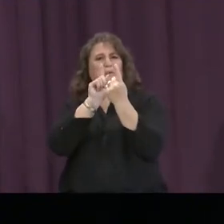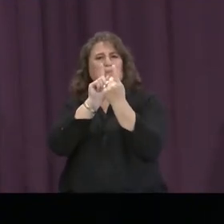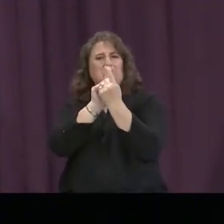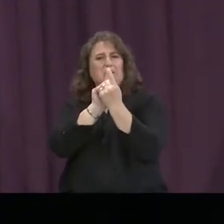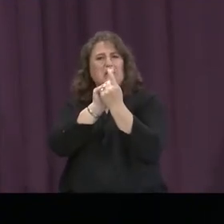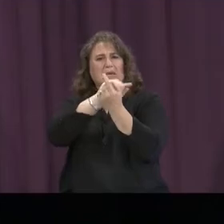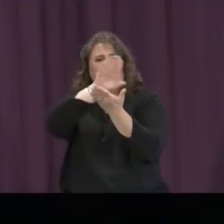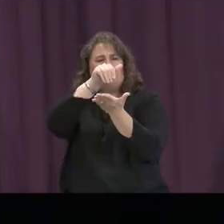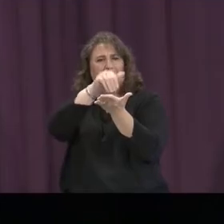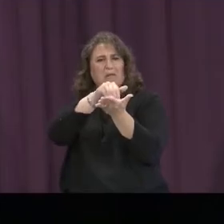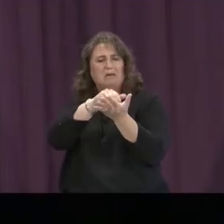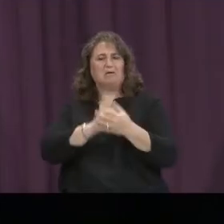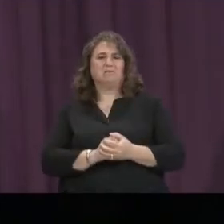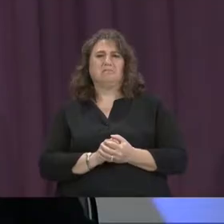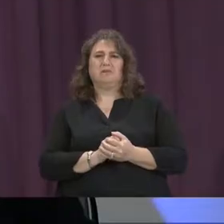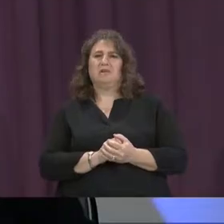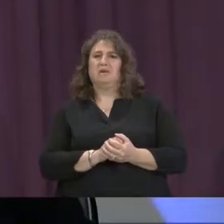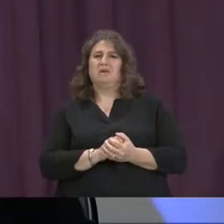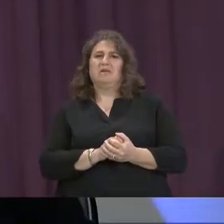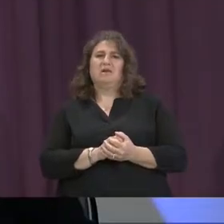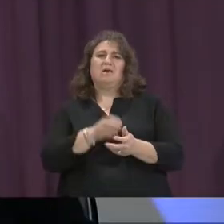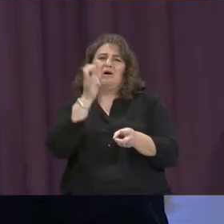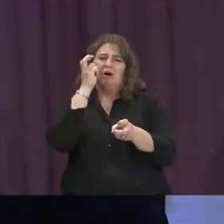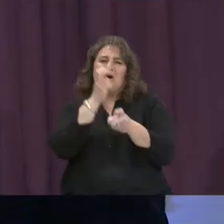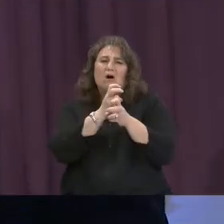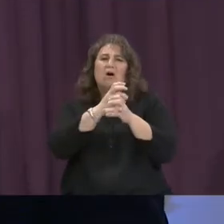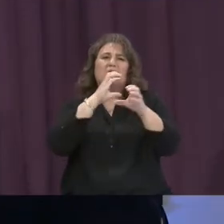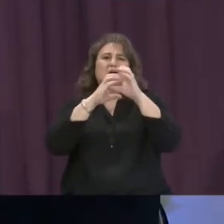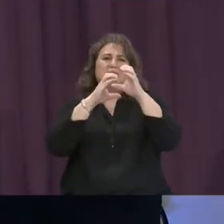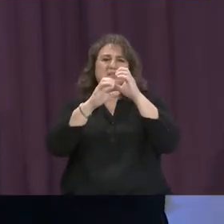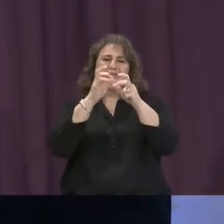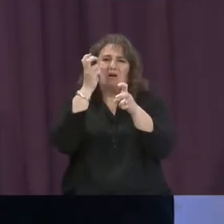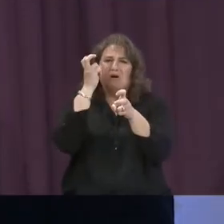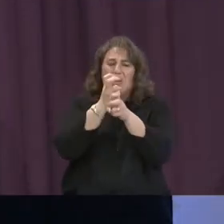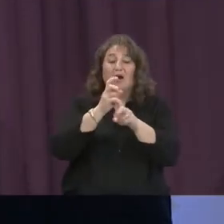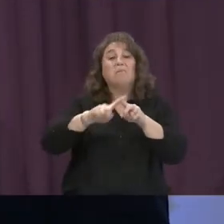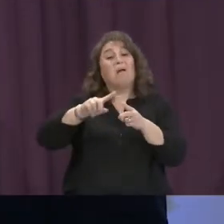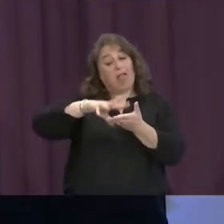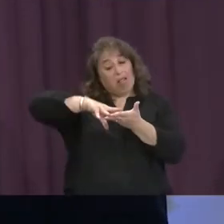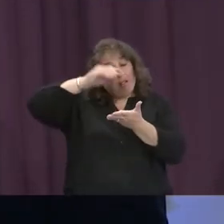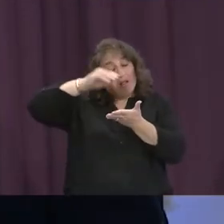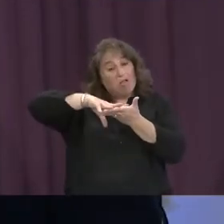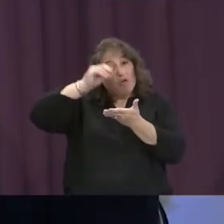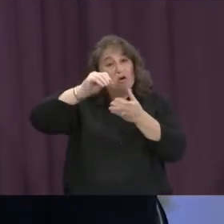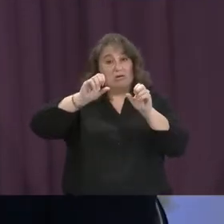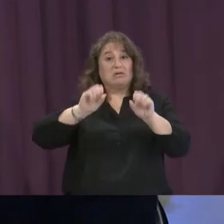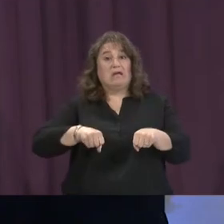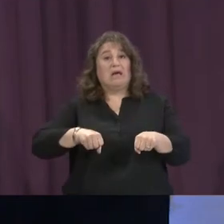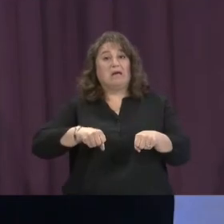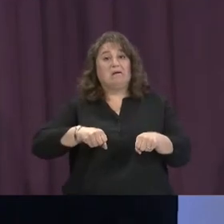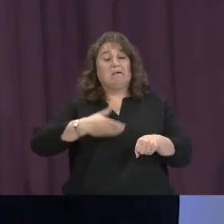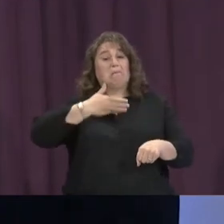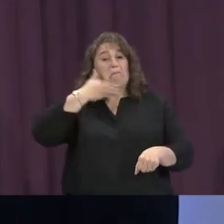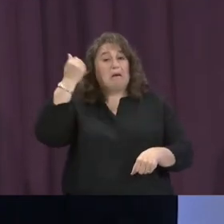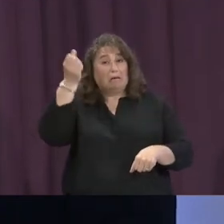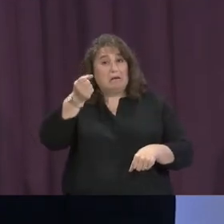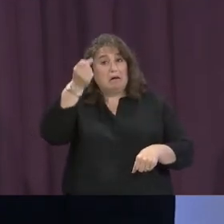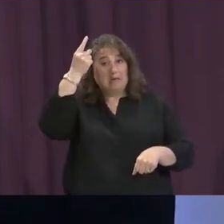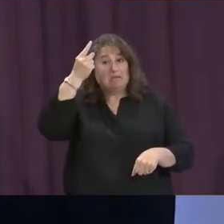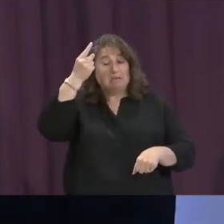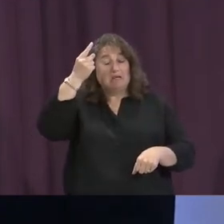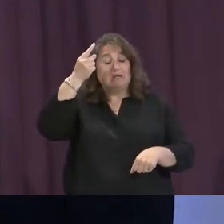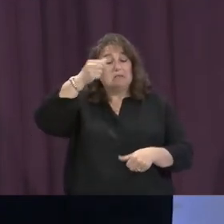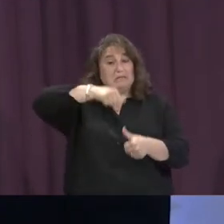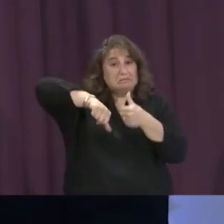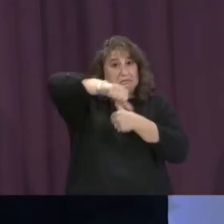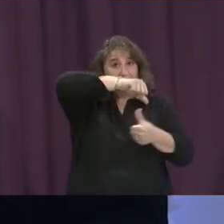hard conversations, they're so uncomfortable to have, but we learn so much from We have a better understanding for one another. Um,